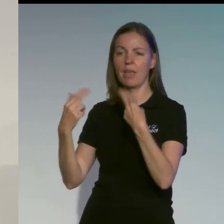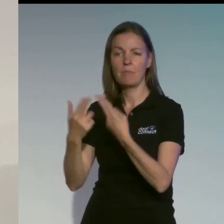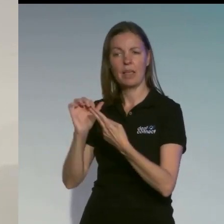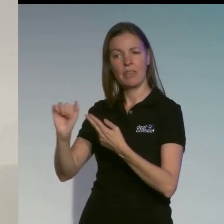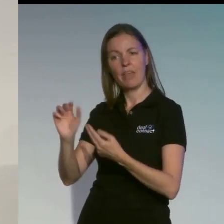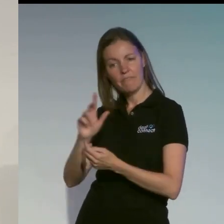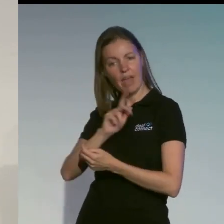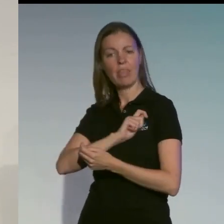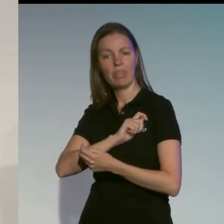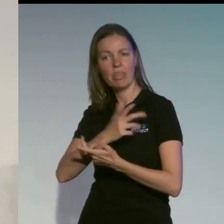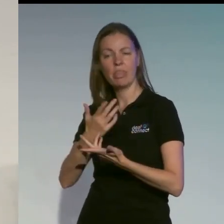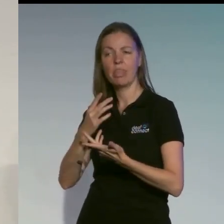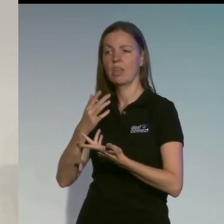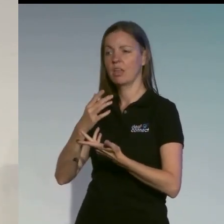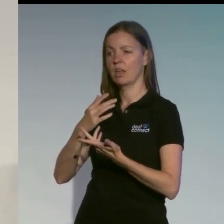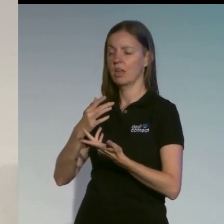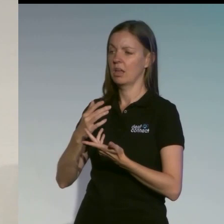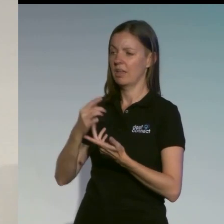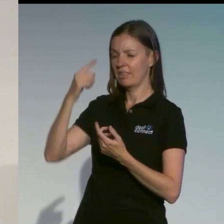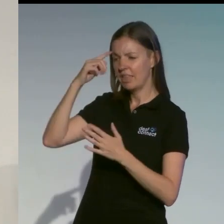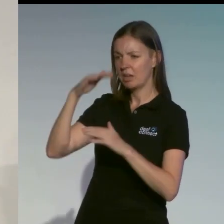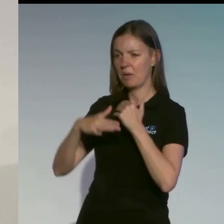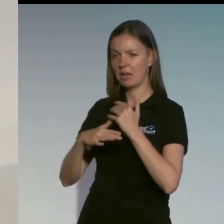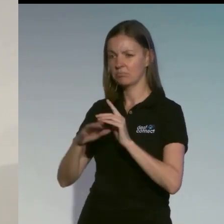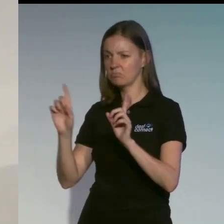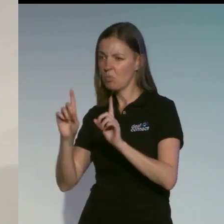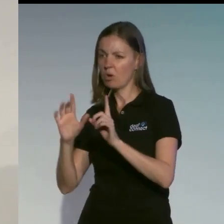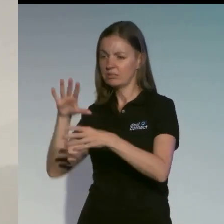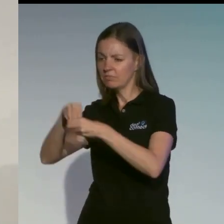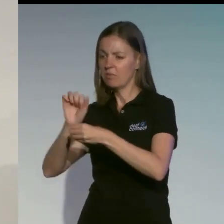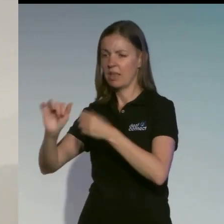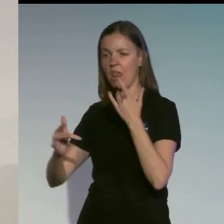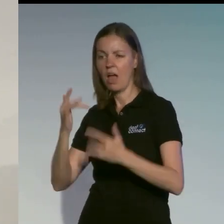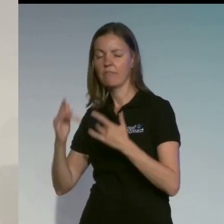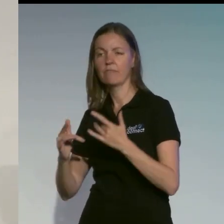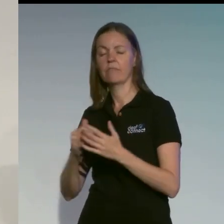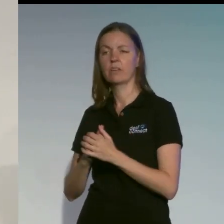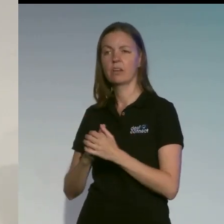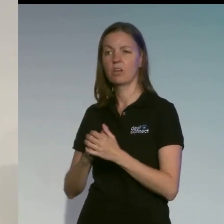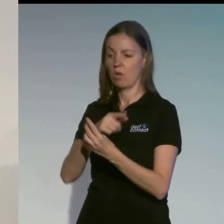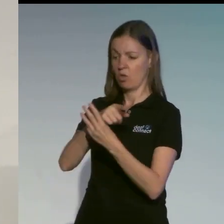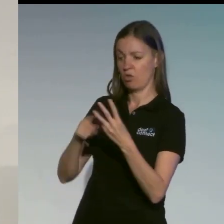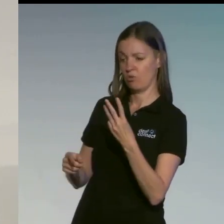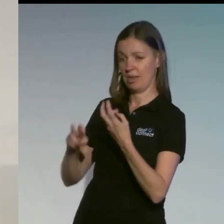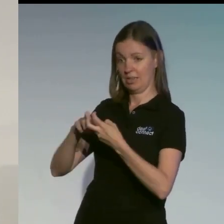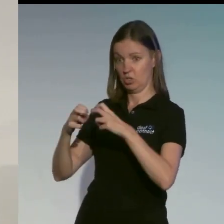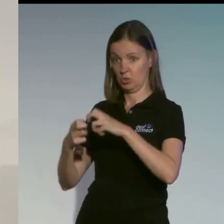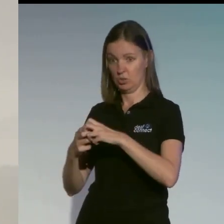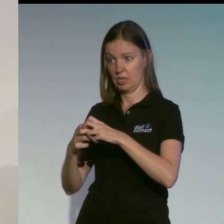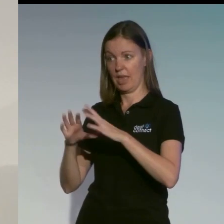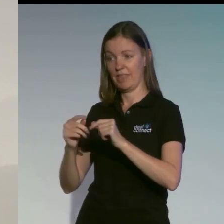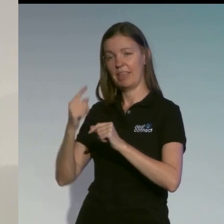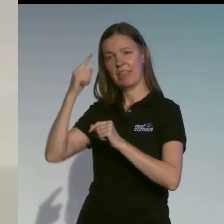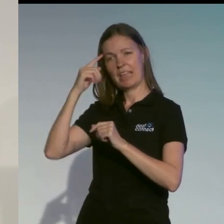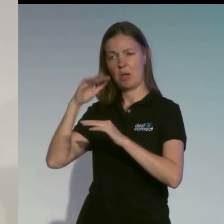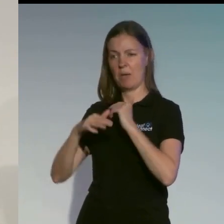their faith are indeed protective factors when they can't move through society the same way that the general population does. But you look at those then three issues, and you look at someone wanting to affirm and